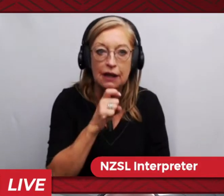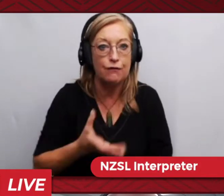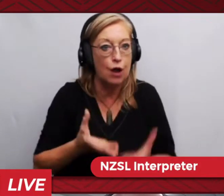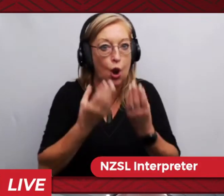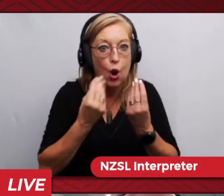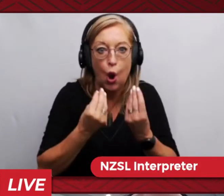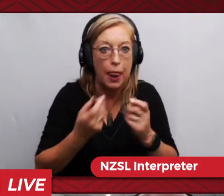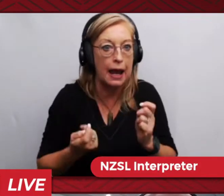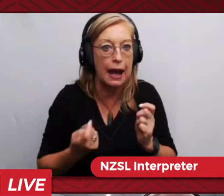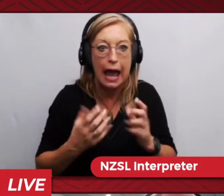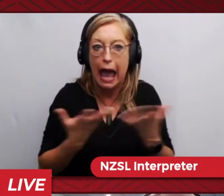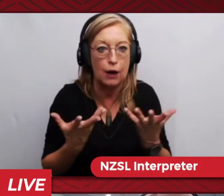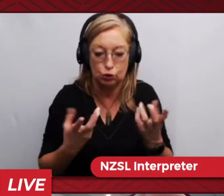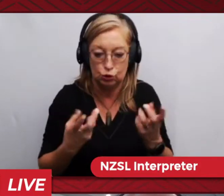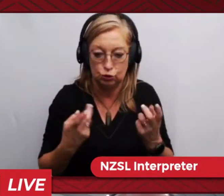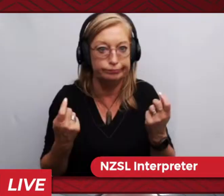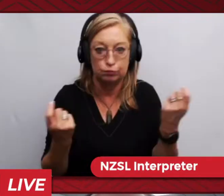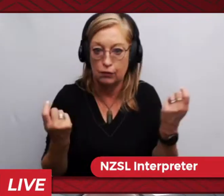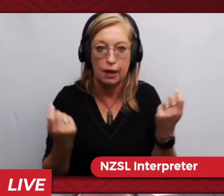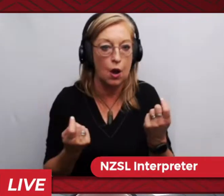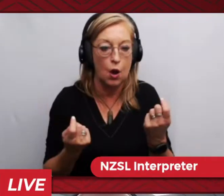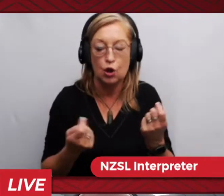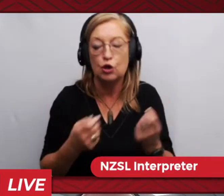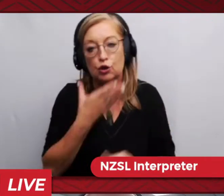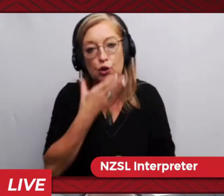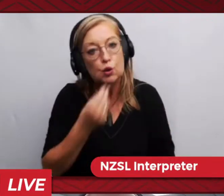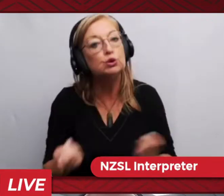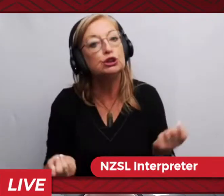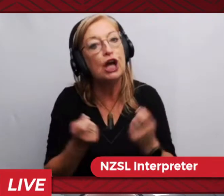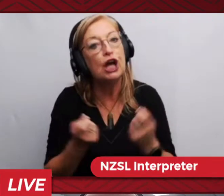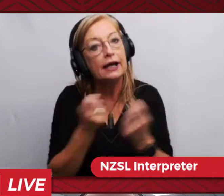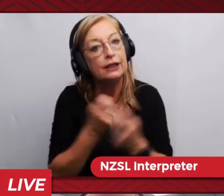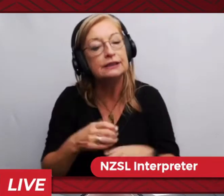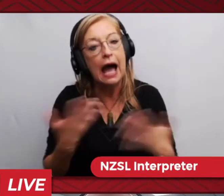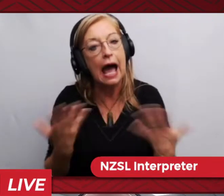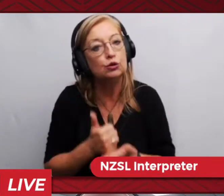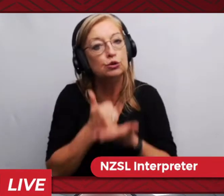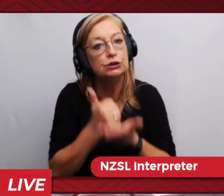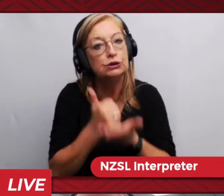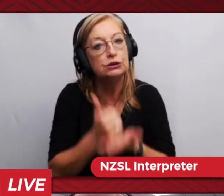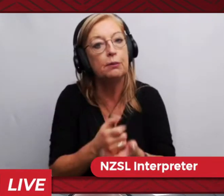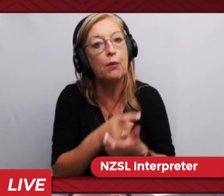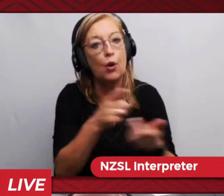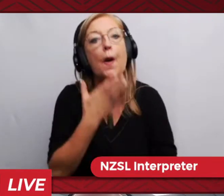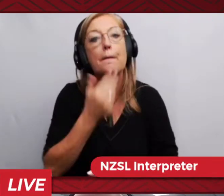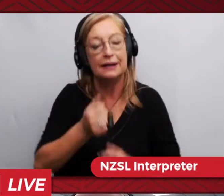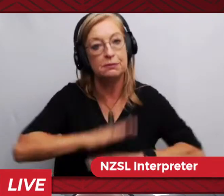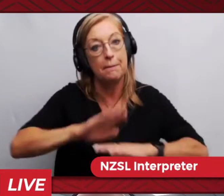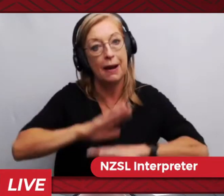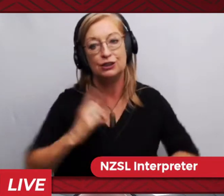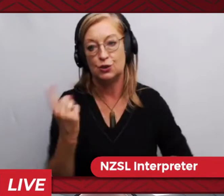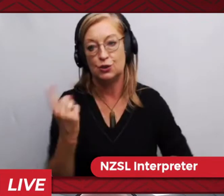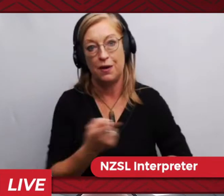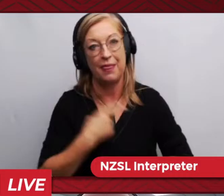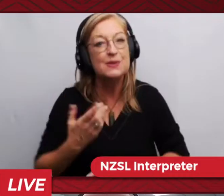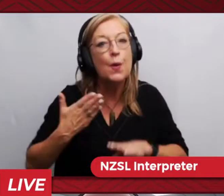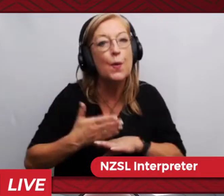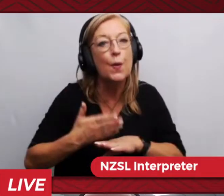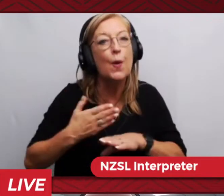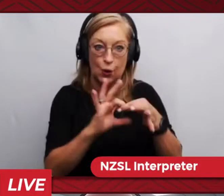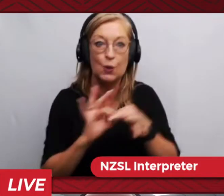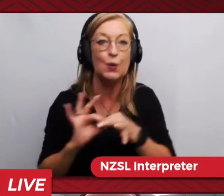how to support you to understand them. So, please be patient with all of us as we work through this together.